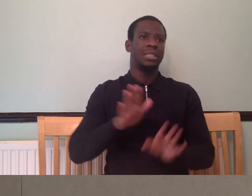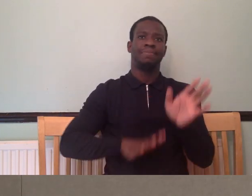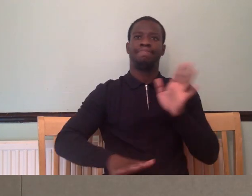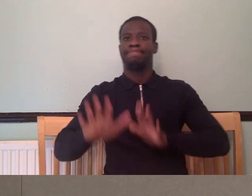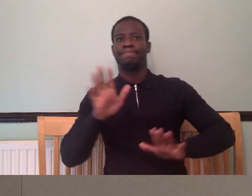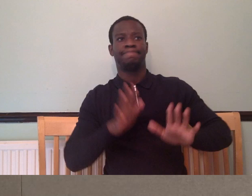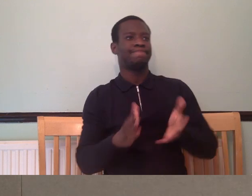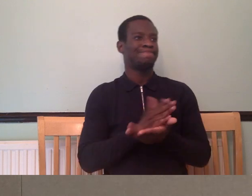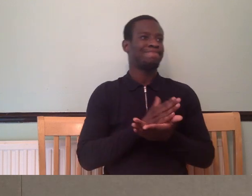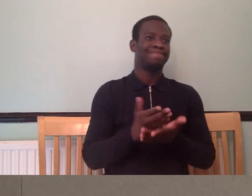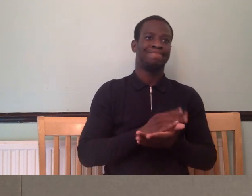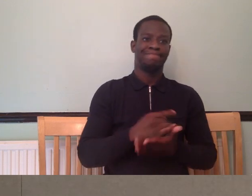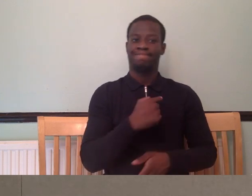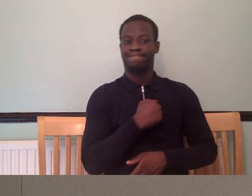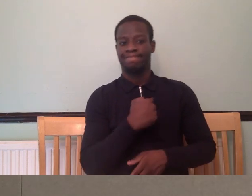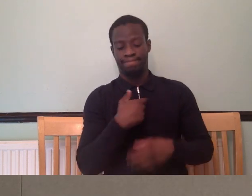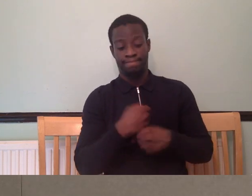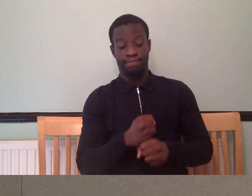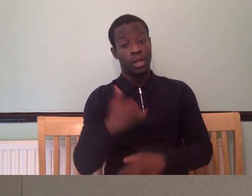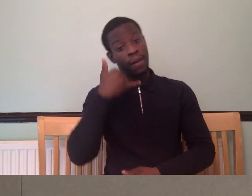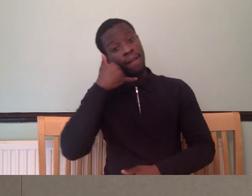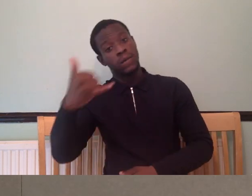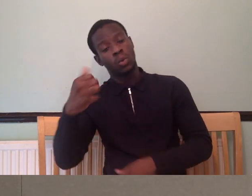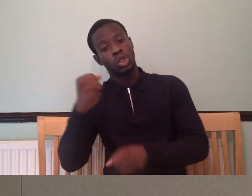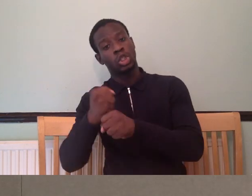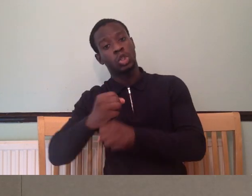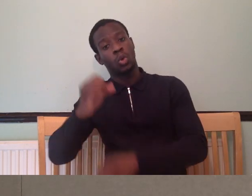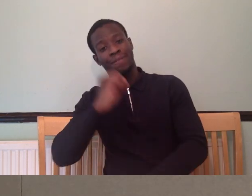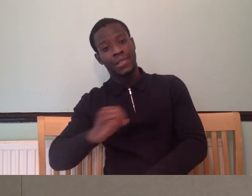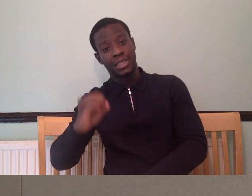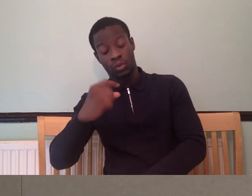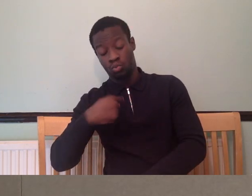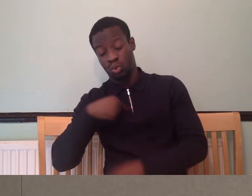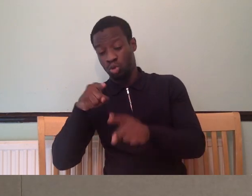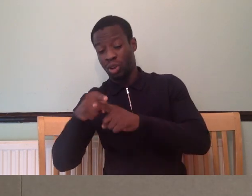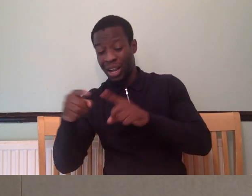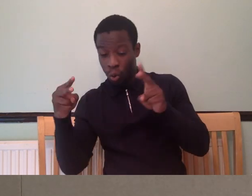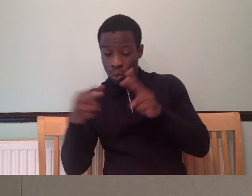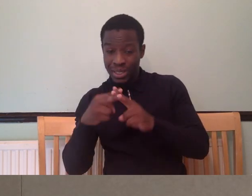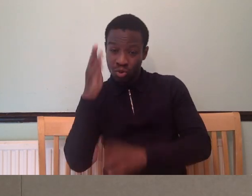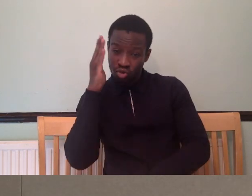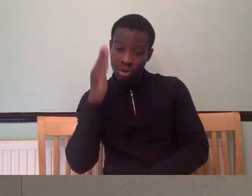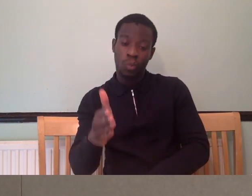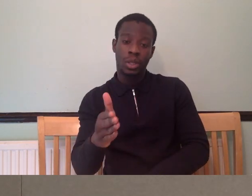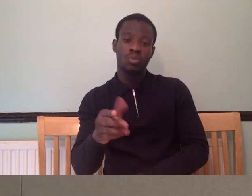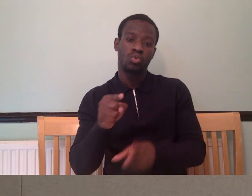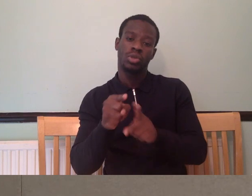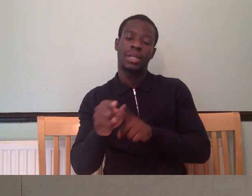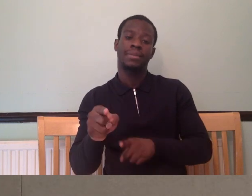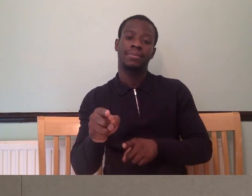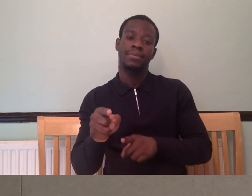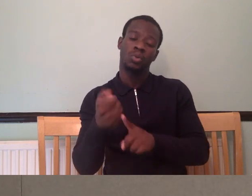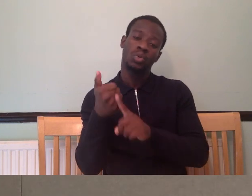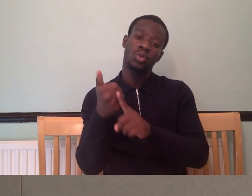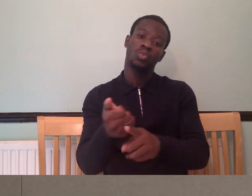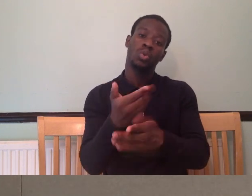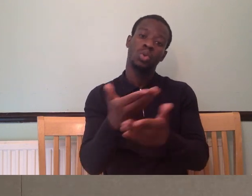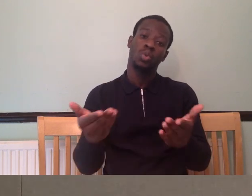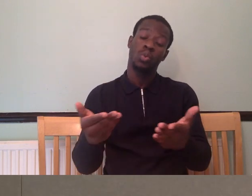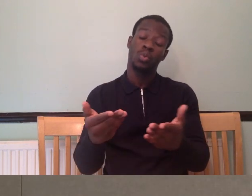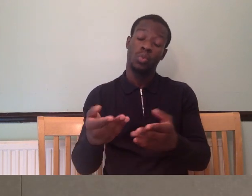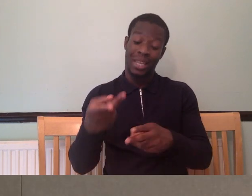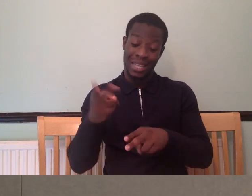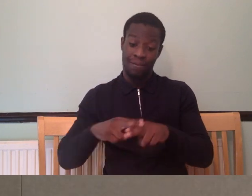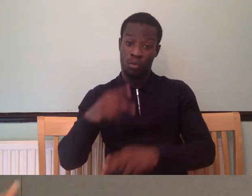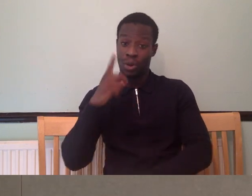phone the church office, and we will do our best to get back to you as soon as we can and to support you if we are